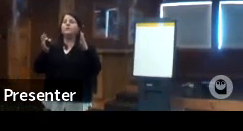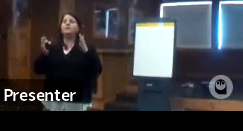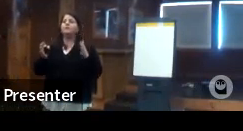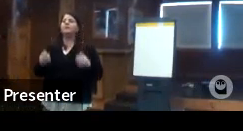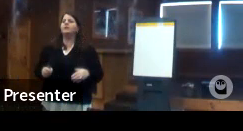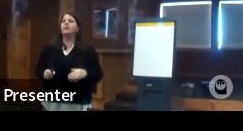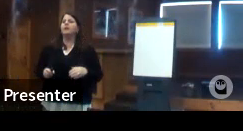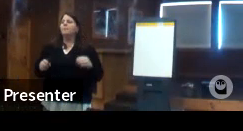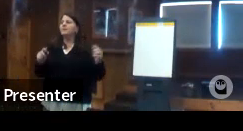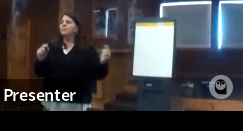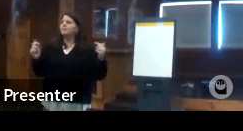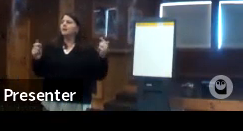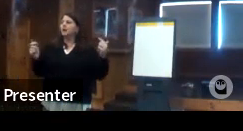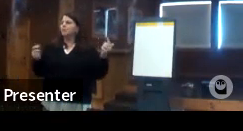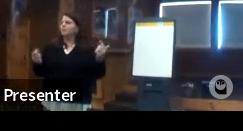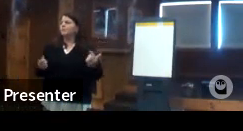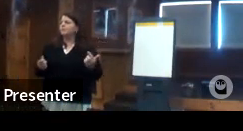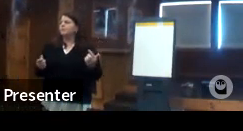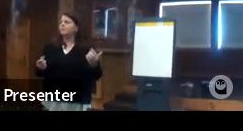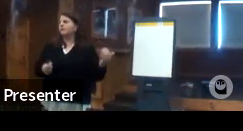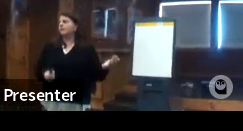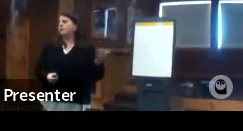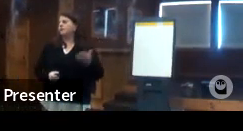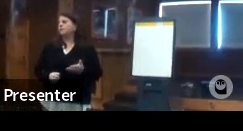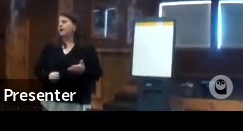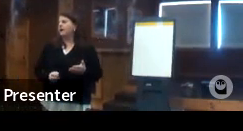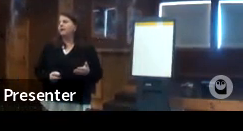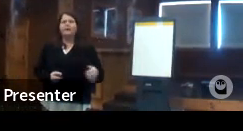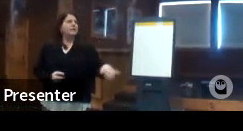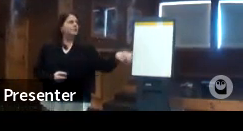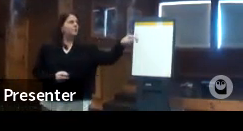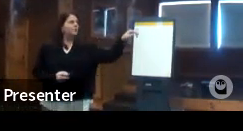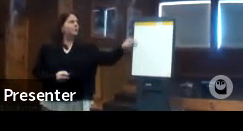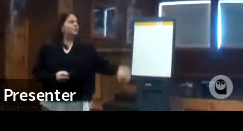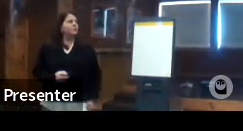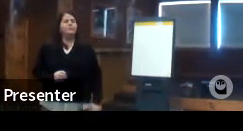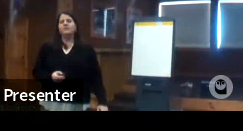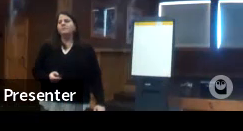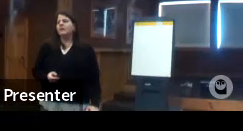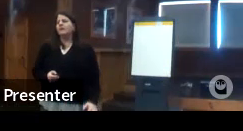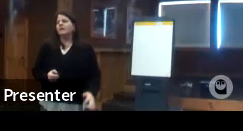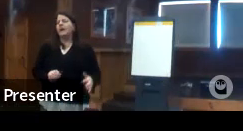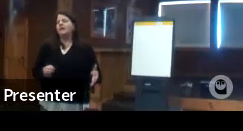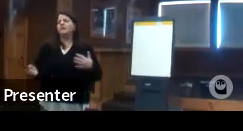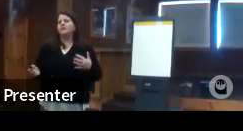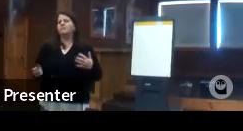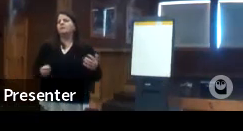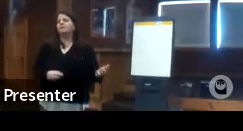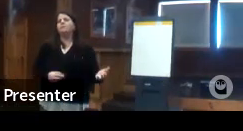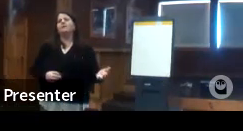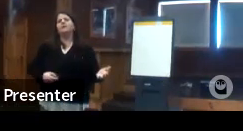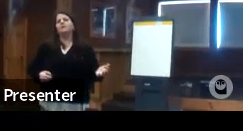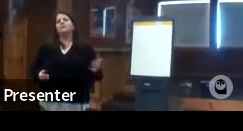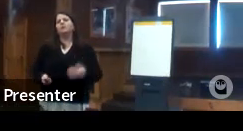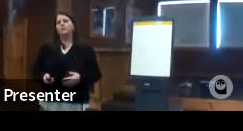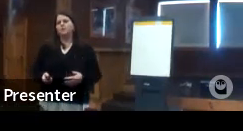for going in the right direction, but they're missing a couple of pieces that you can provide. So if you're participating as an expert,